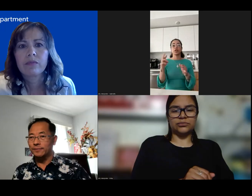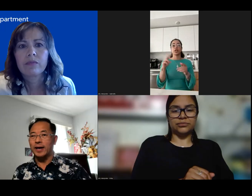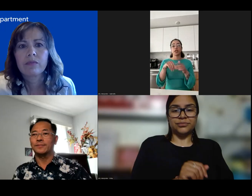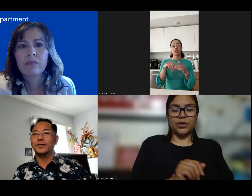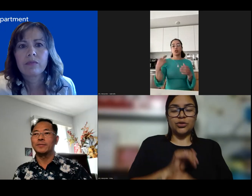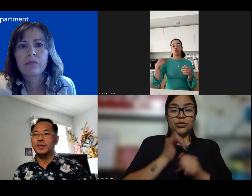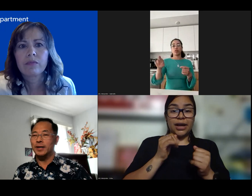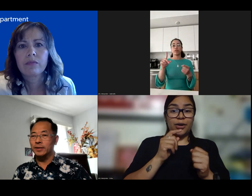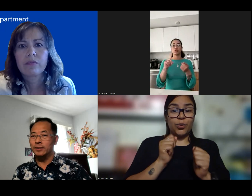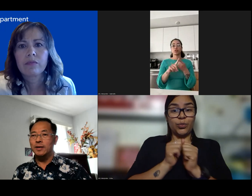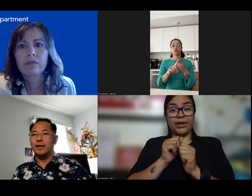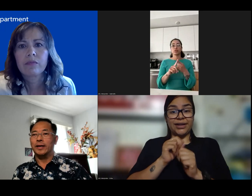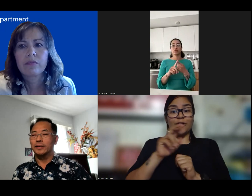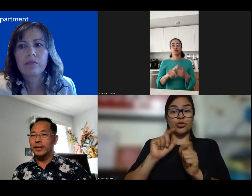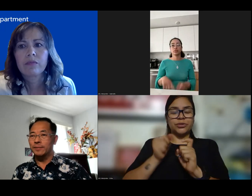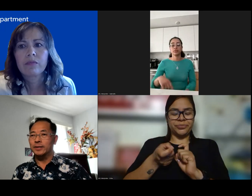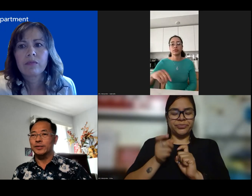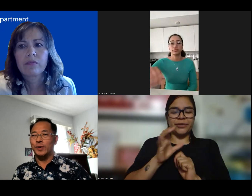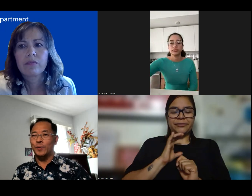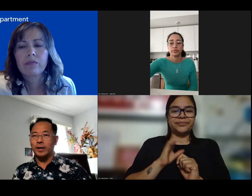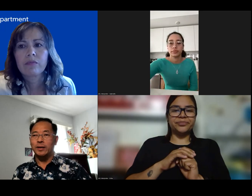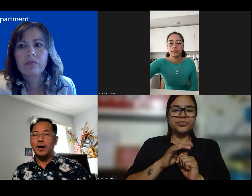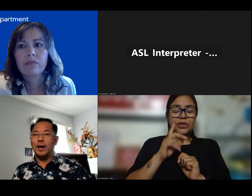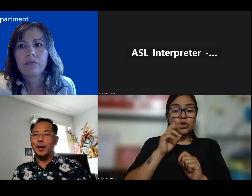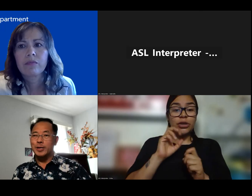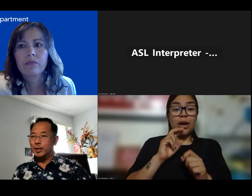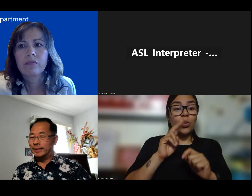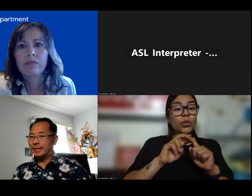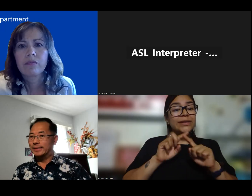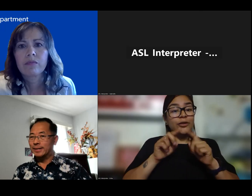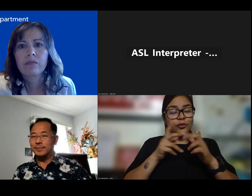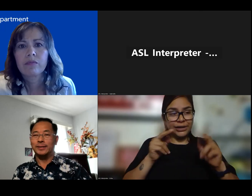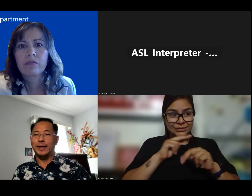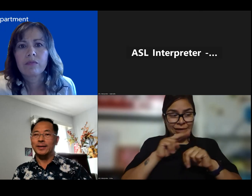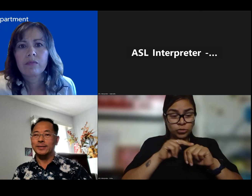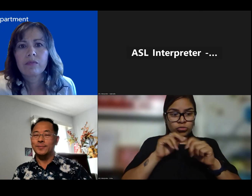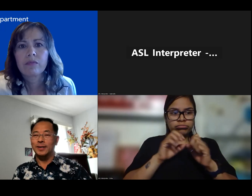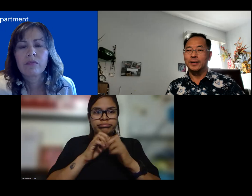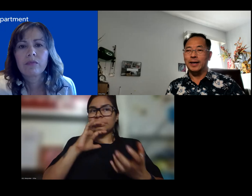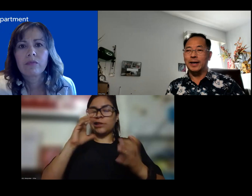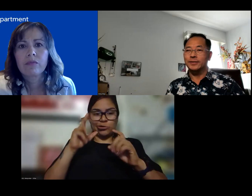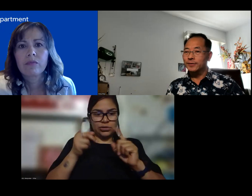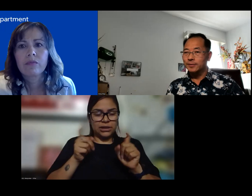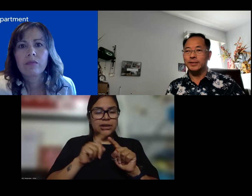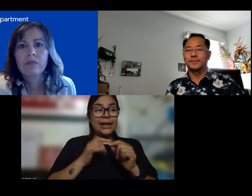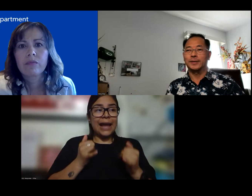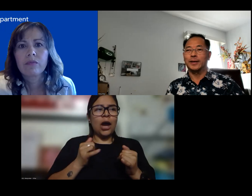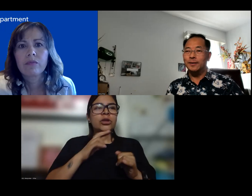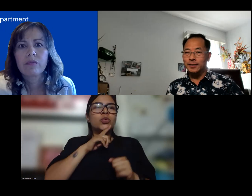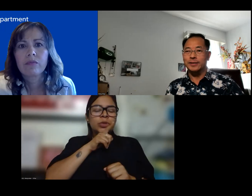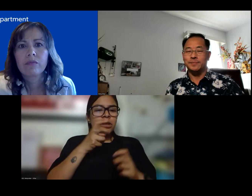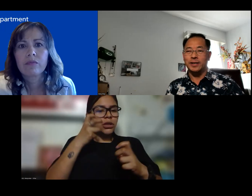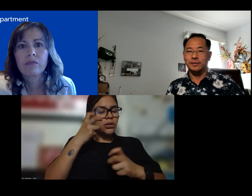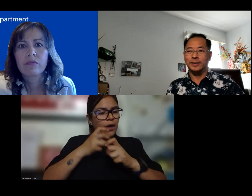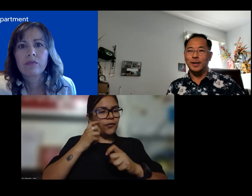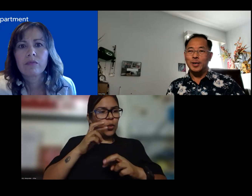fire that we have here in Butte County and the dam, the spillway. That is something that is really difficulty for the